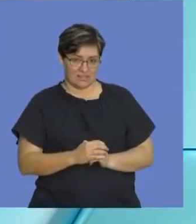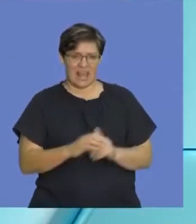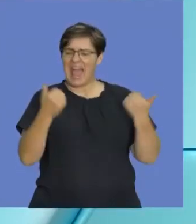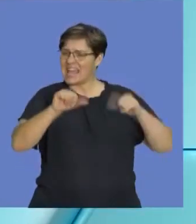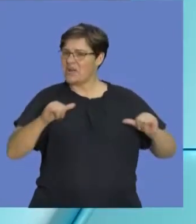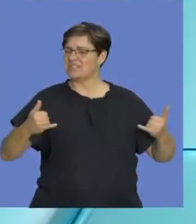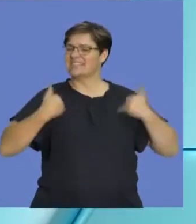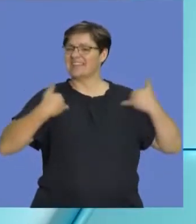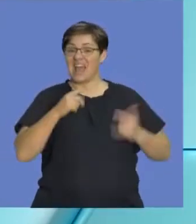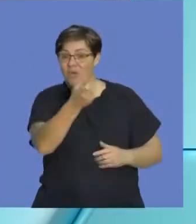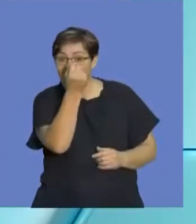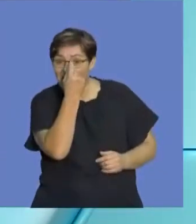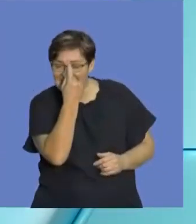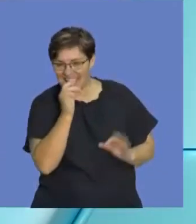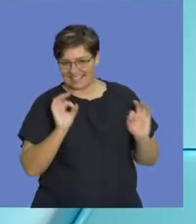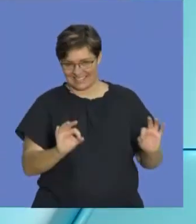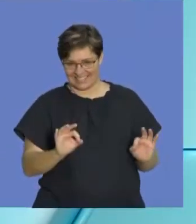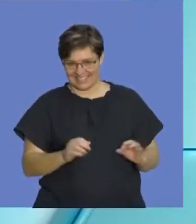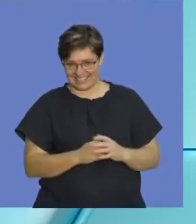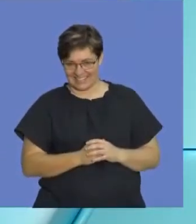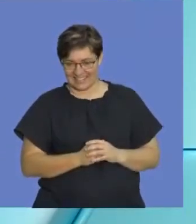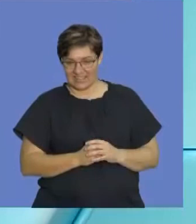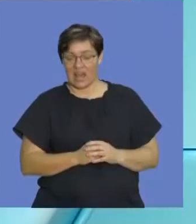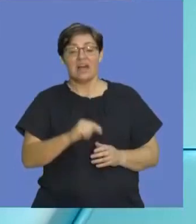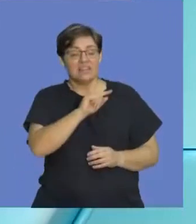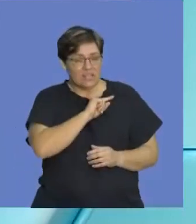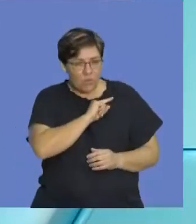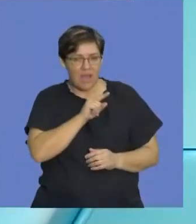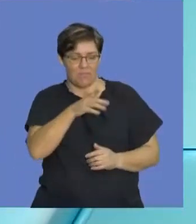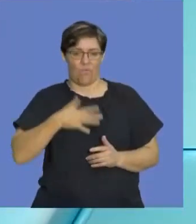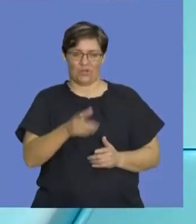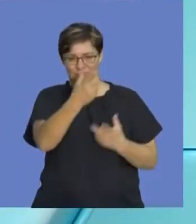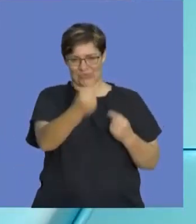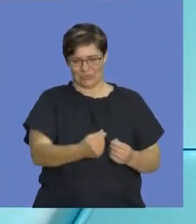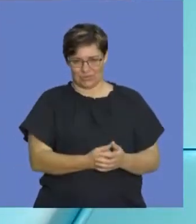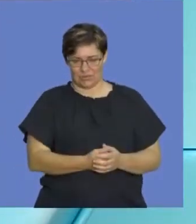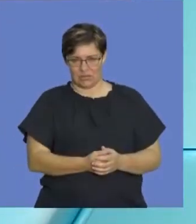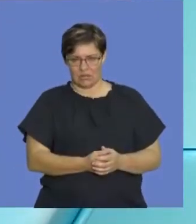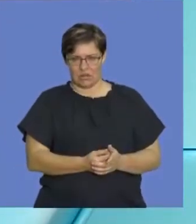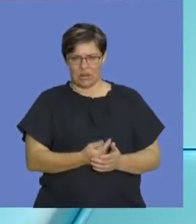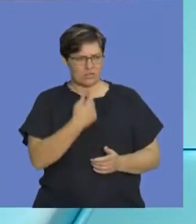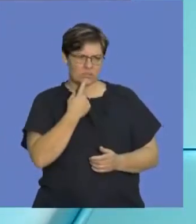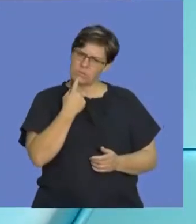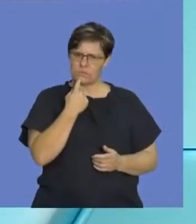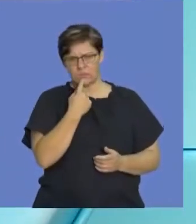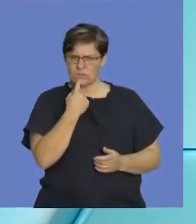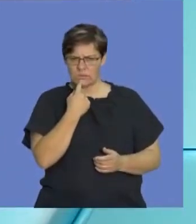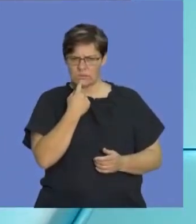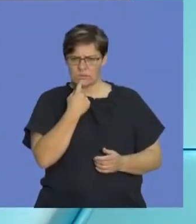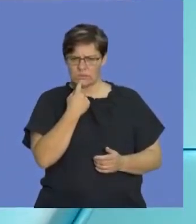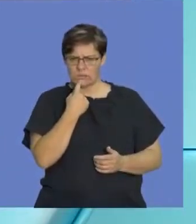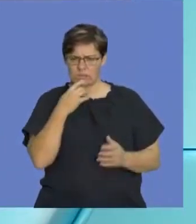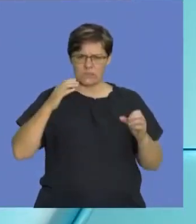is fun if you understand what you are doing. And that's what we want you to do. We don't want you to rote learn. We want you